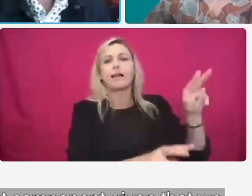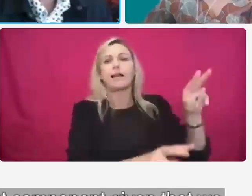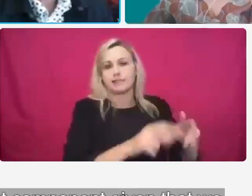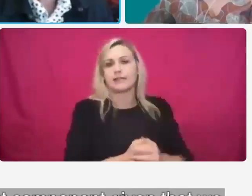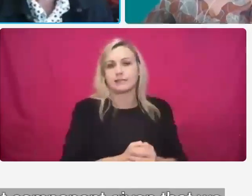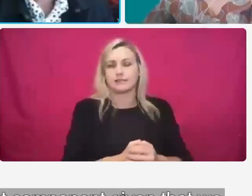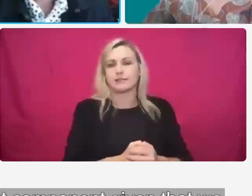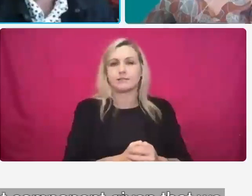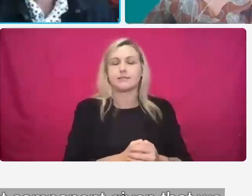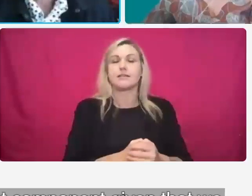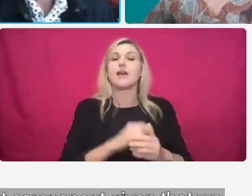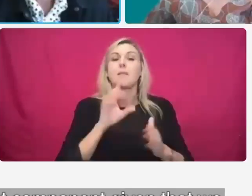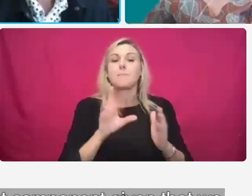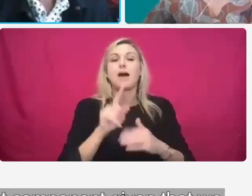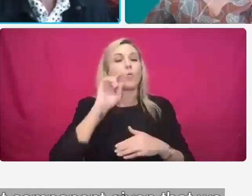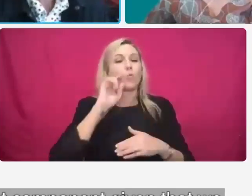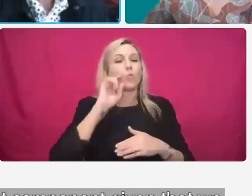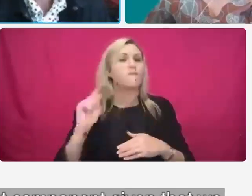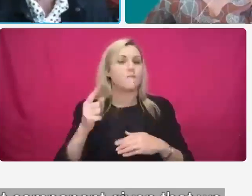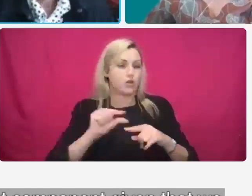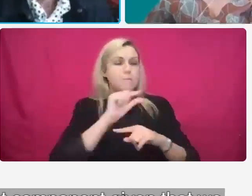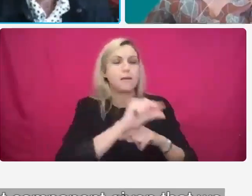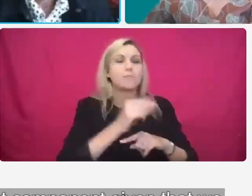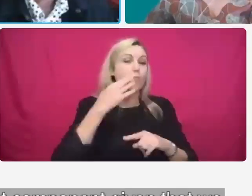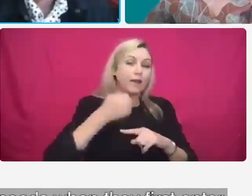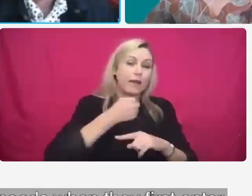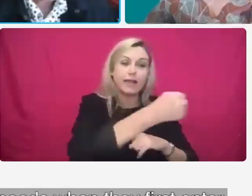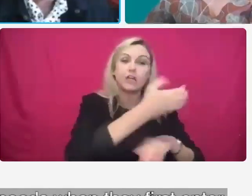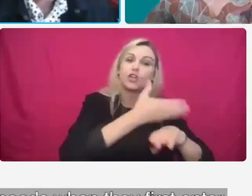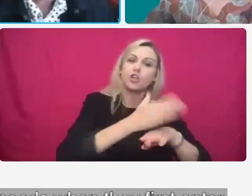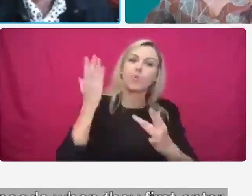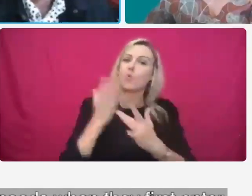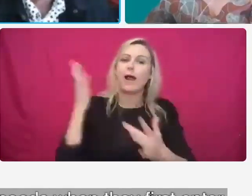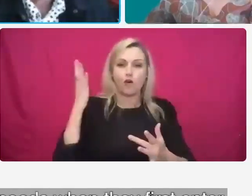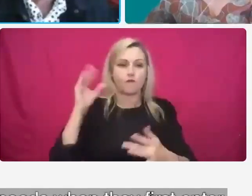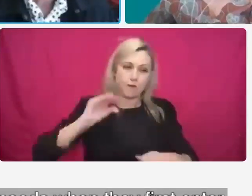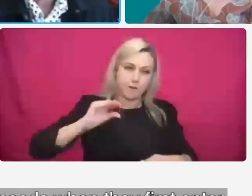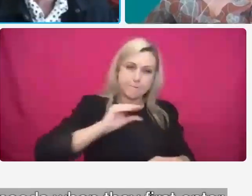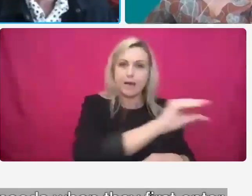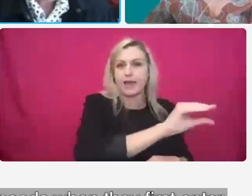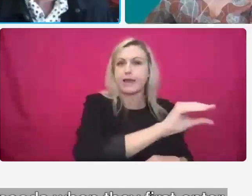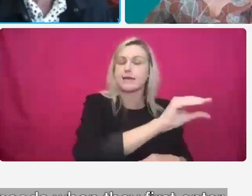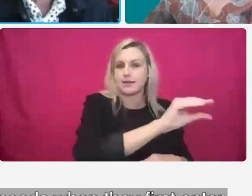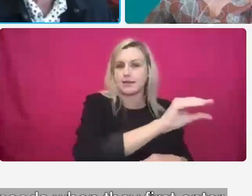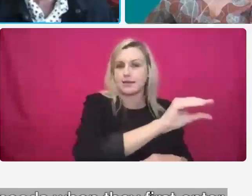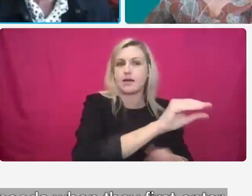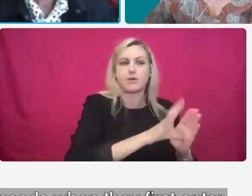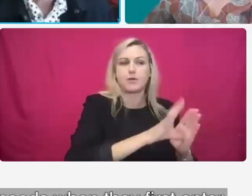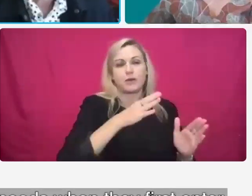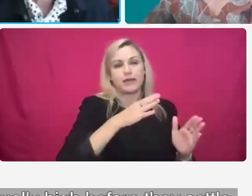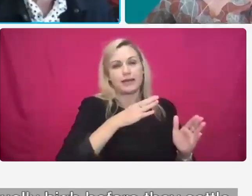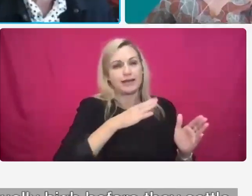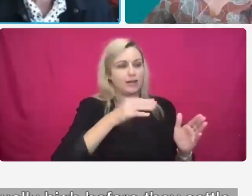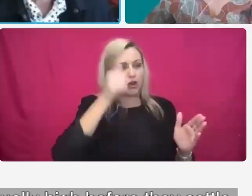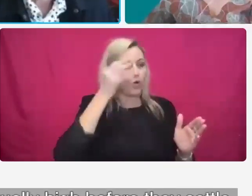first payments is the adjustment component, given that we understand that residents' needs can be, when they